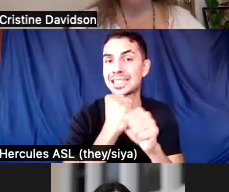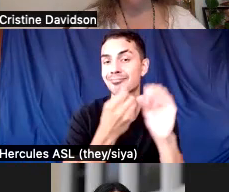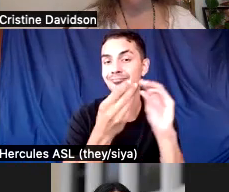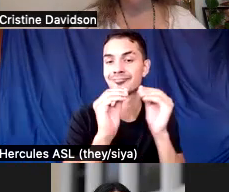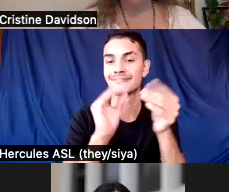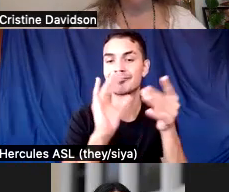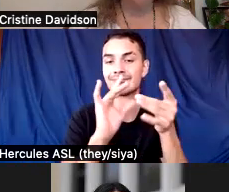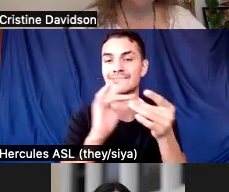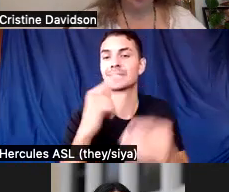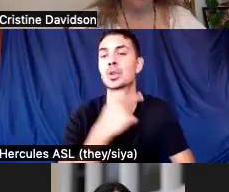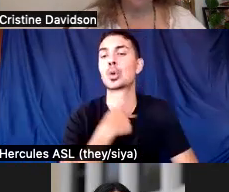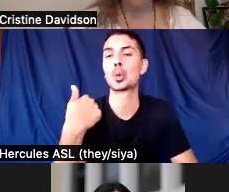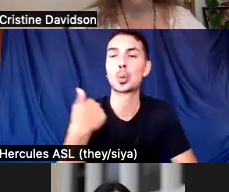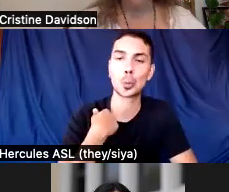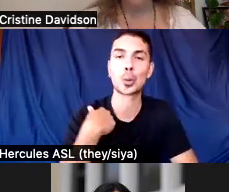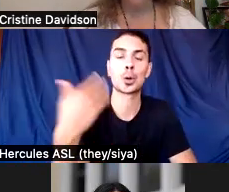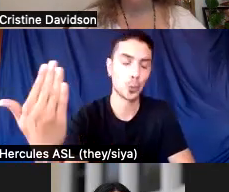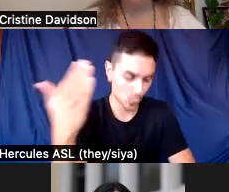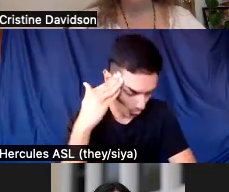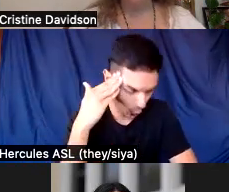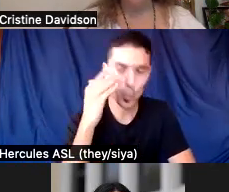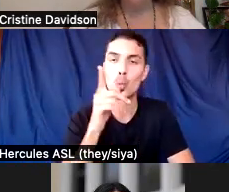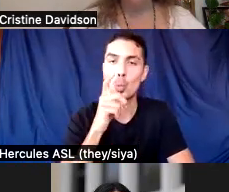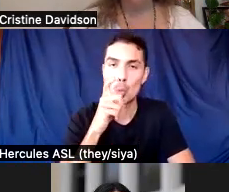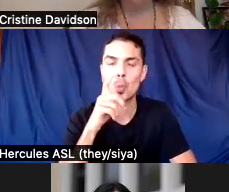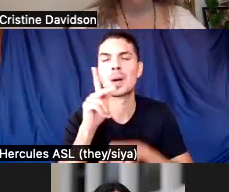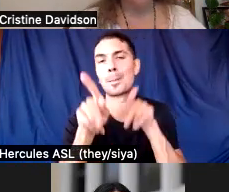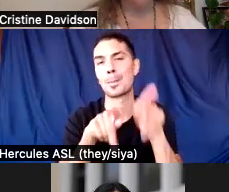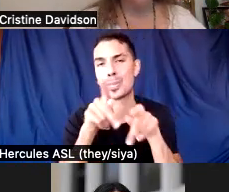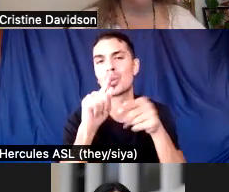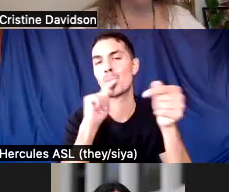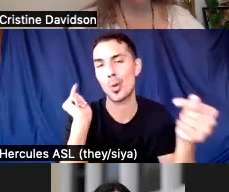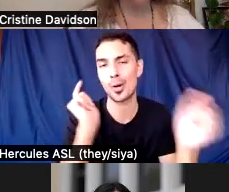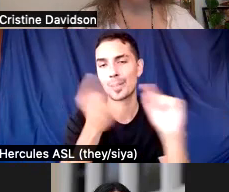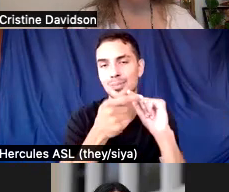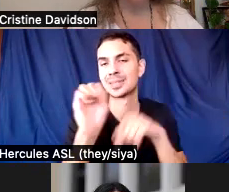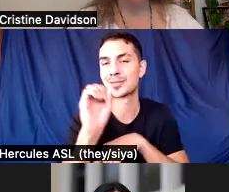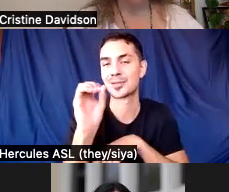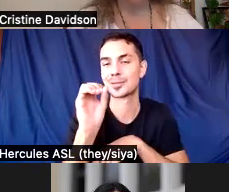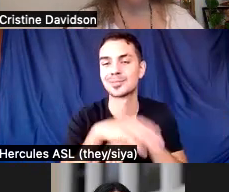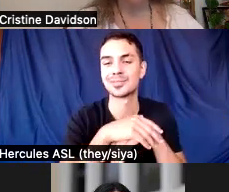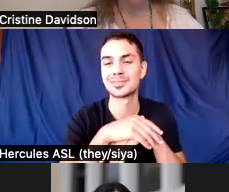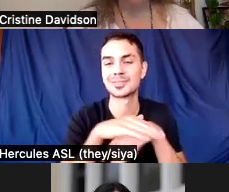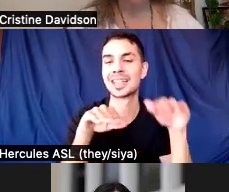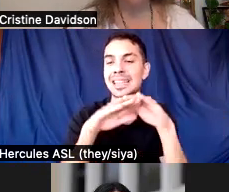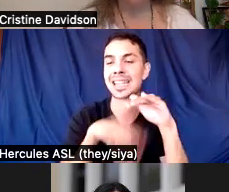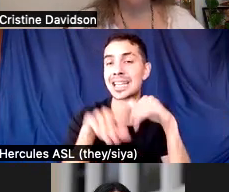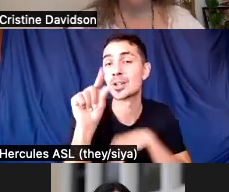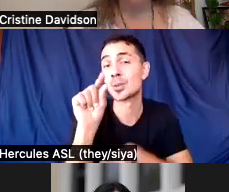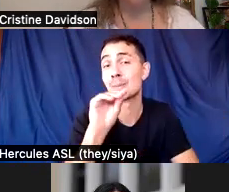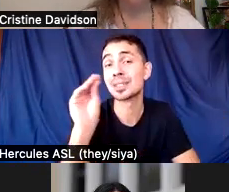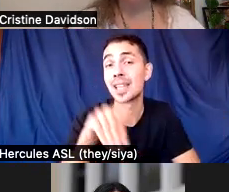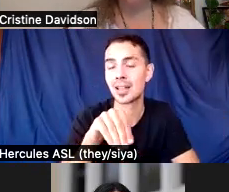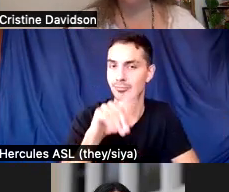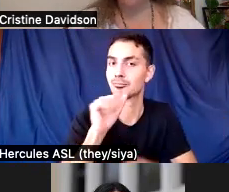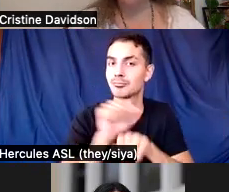right? They almost always know their victim. And so less than 20% of abusers are strangers. And then the